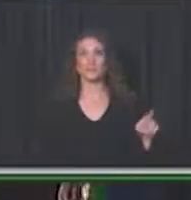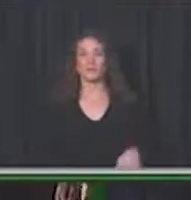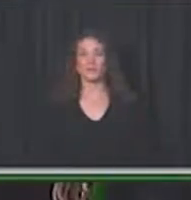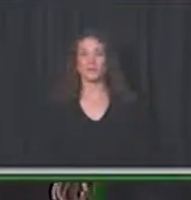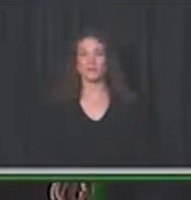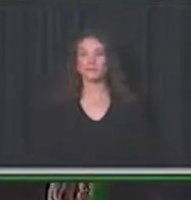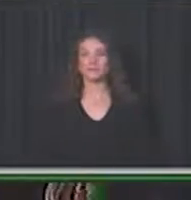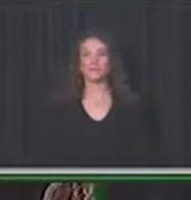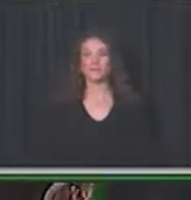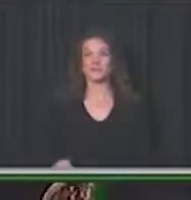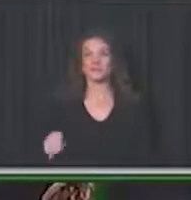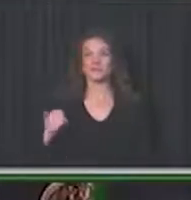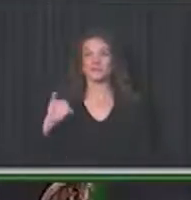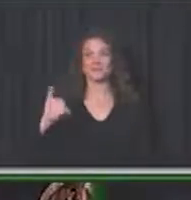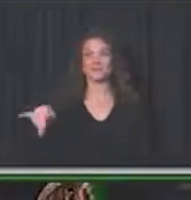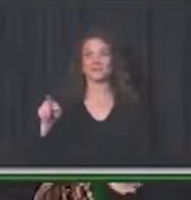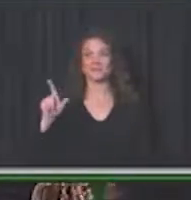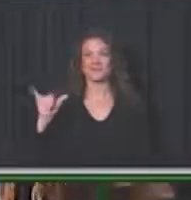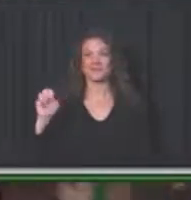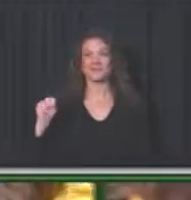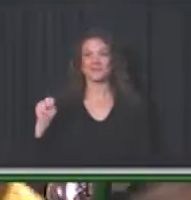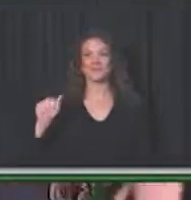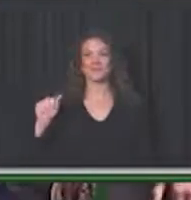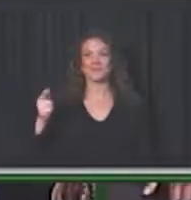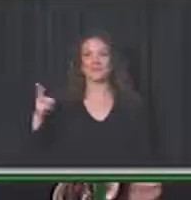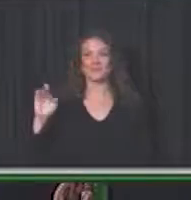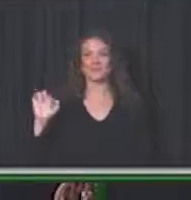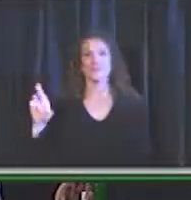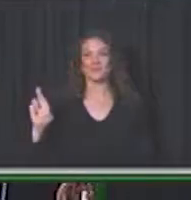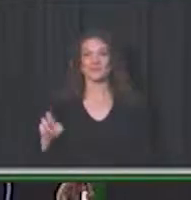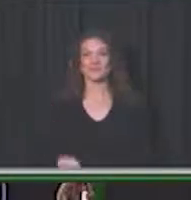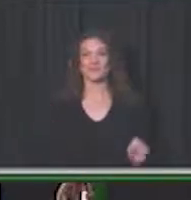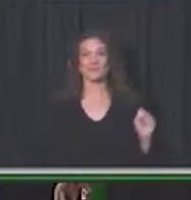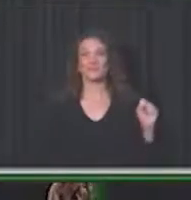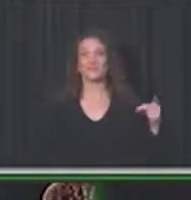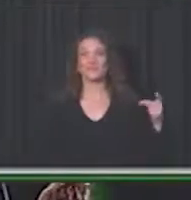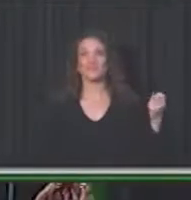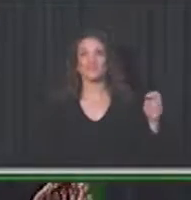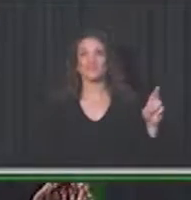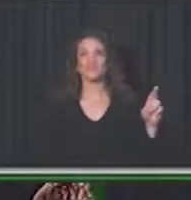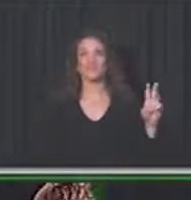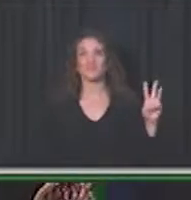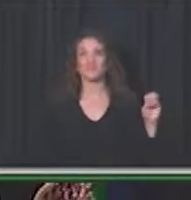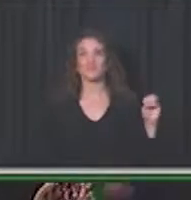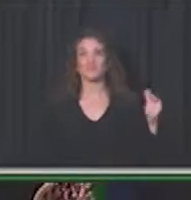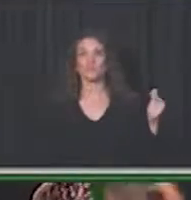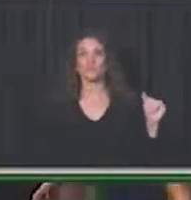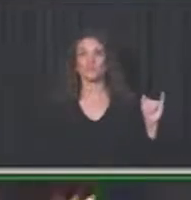Julian Aguilar. Spencer Wojcik. Woo!